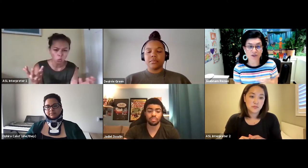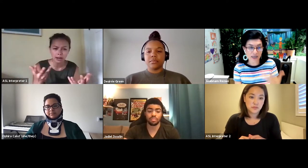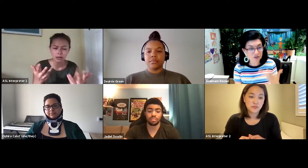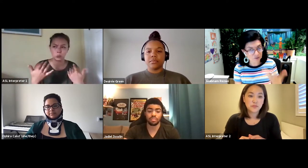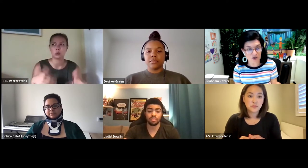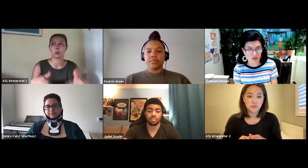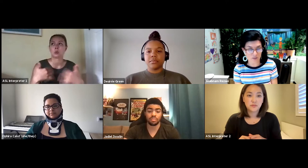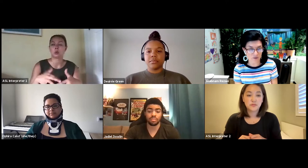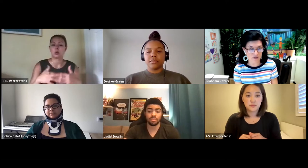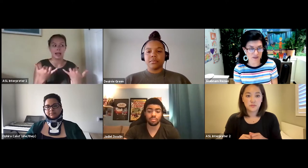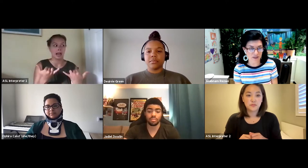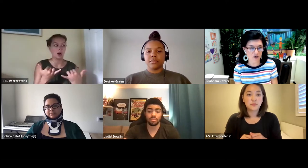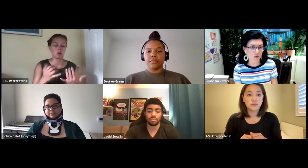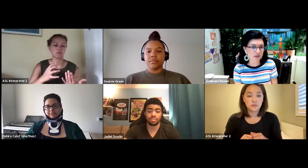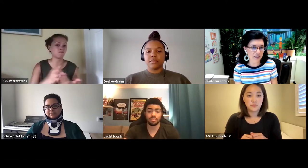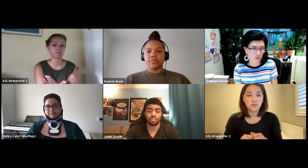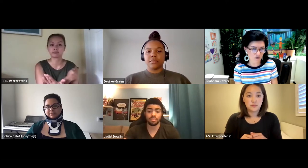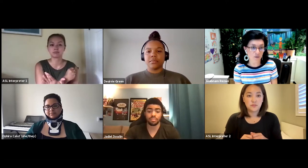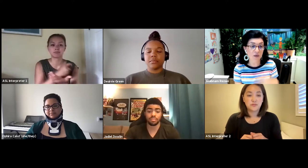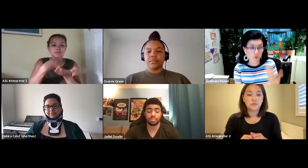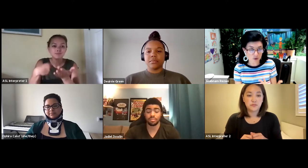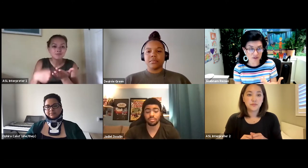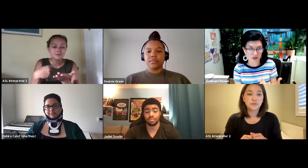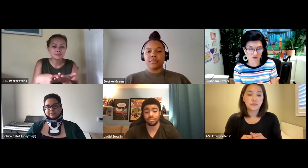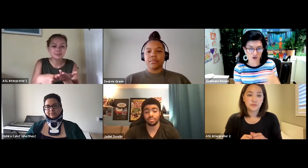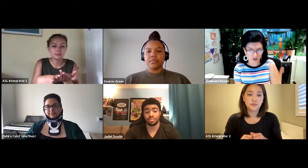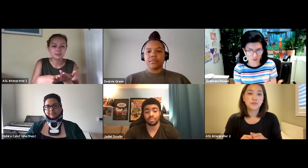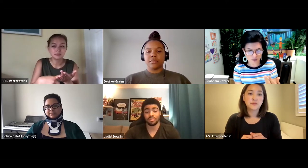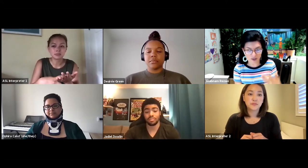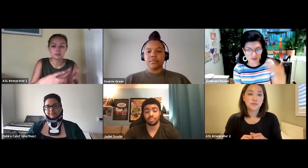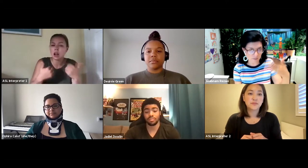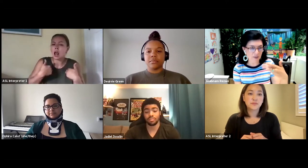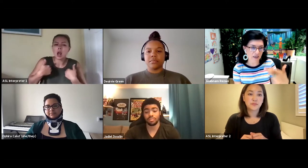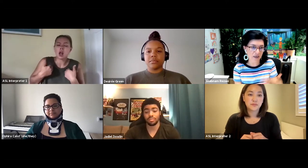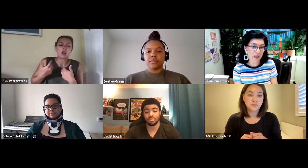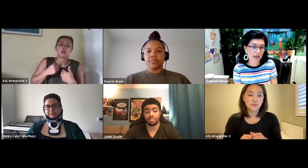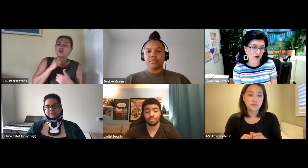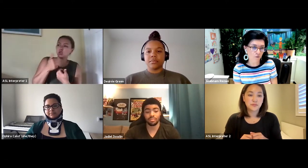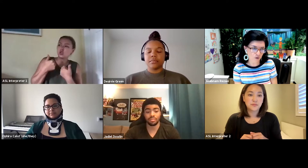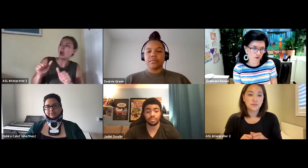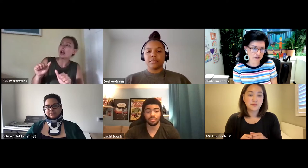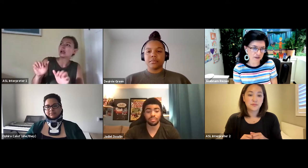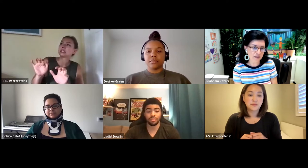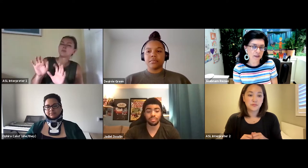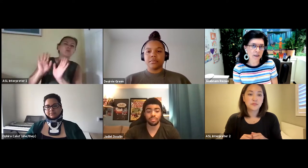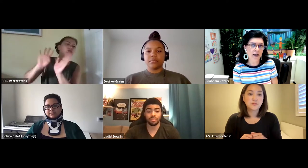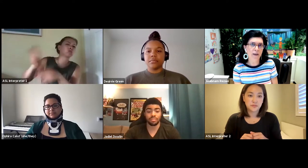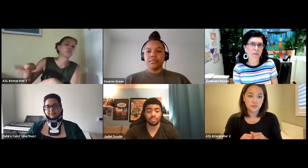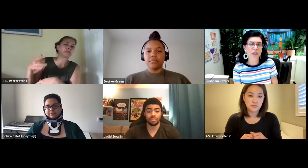There's no better time to be talking about these things. I don't want to take away from the importance of talking about it and keeping it at our